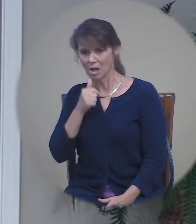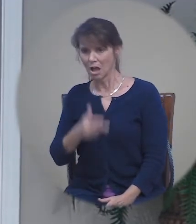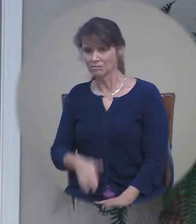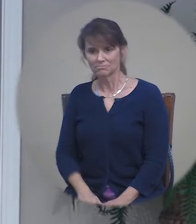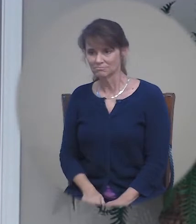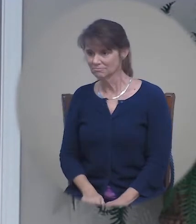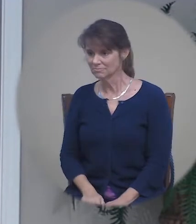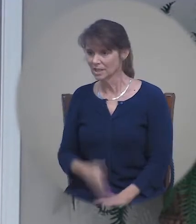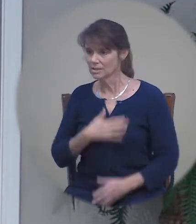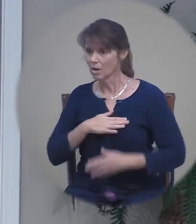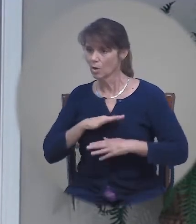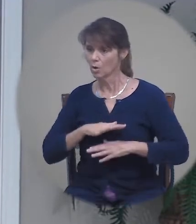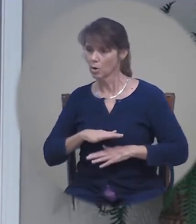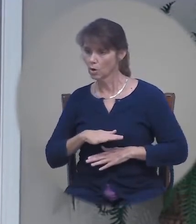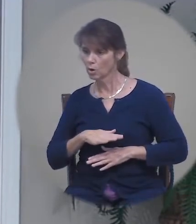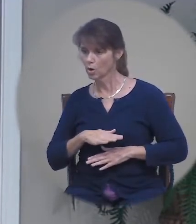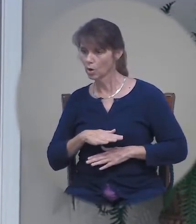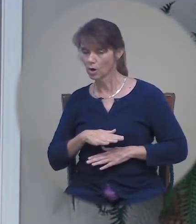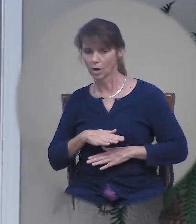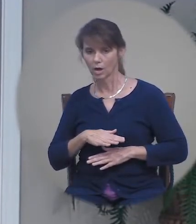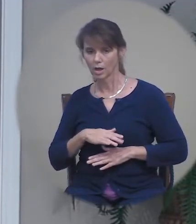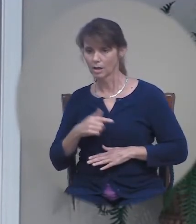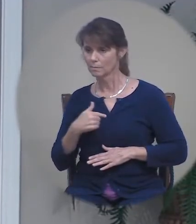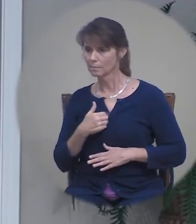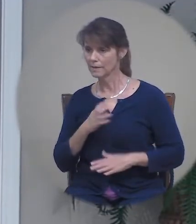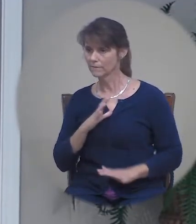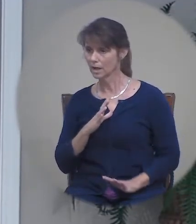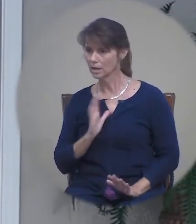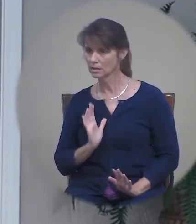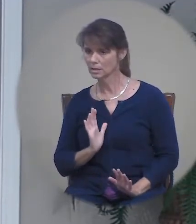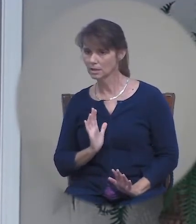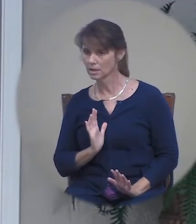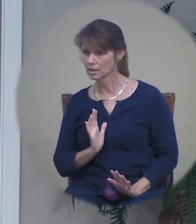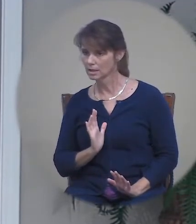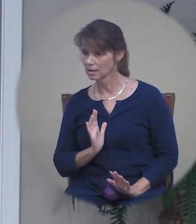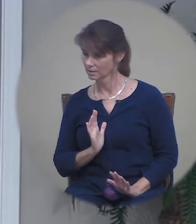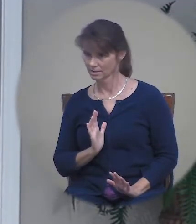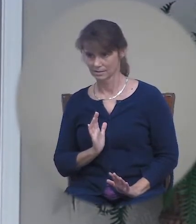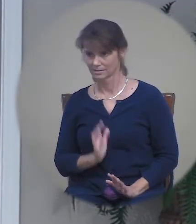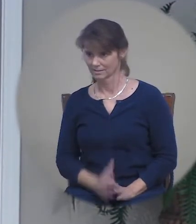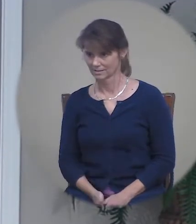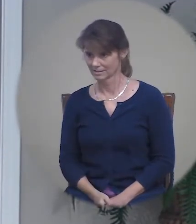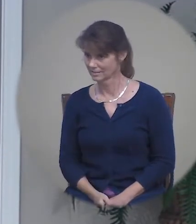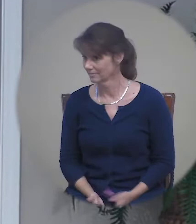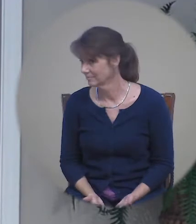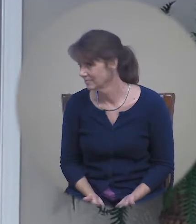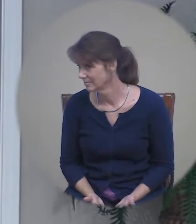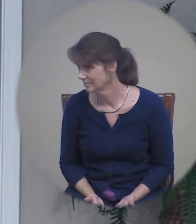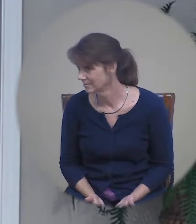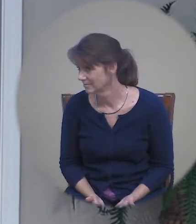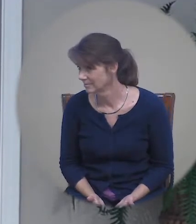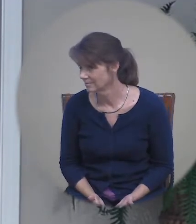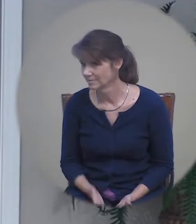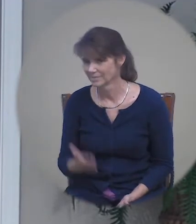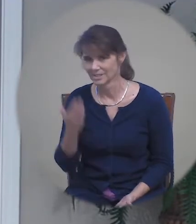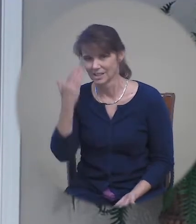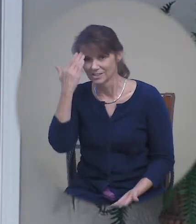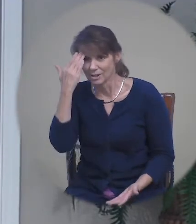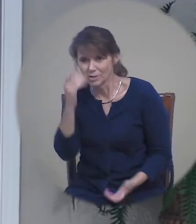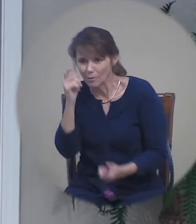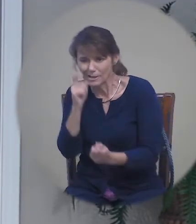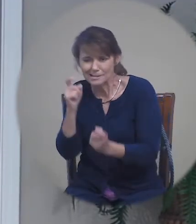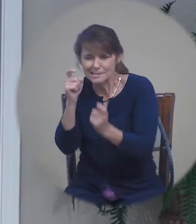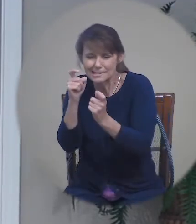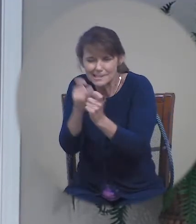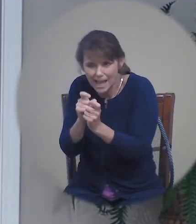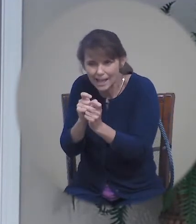I don't know, it's hard again, we have limited information here to know exactly what was in his heart. But he